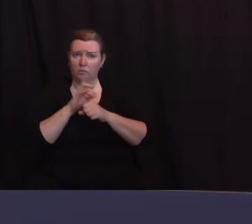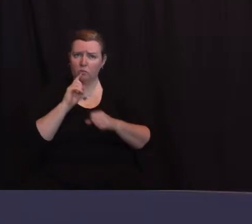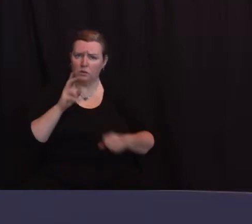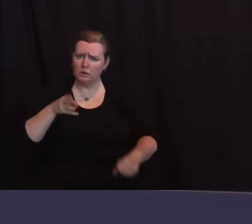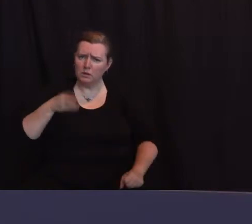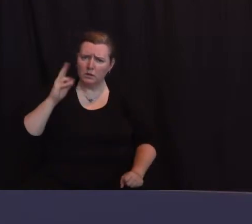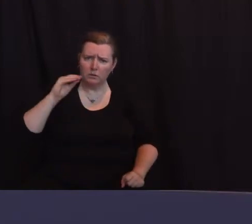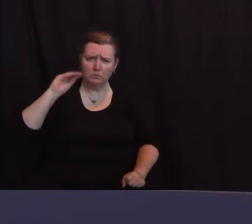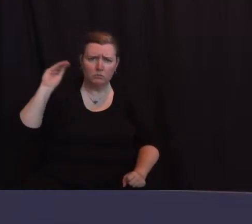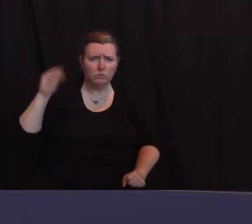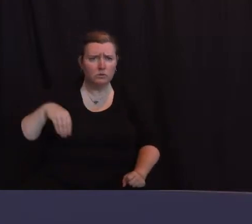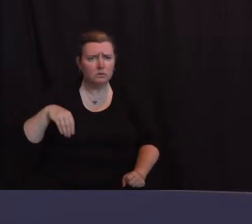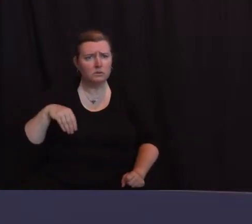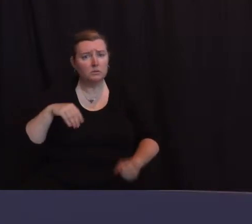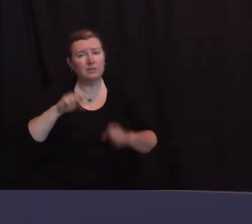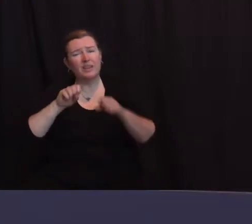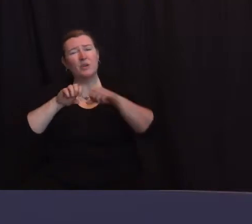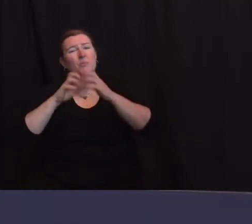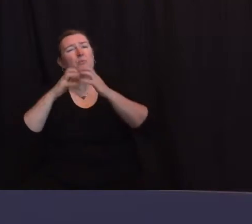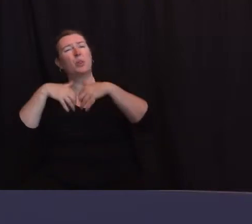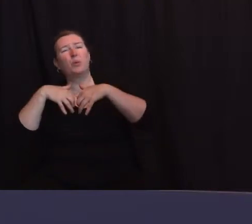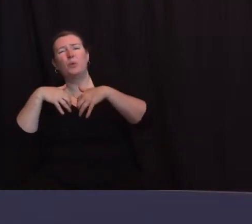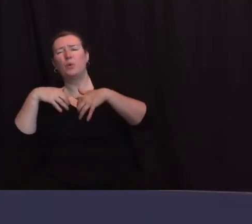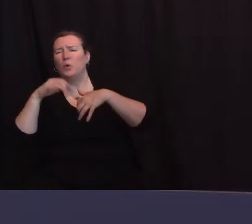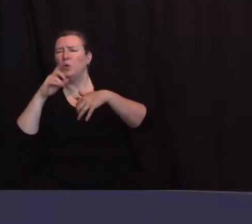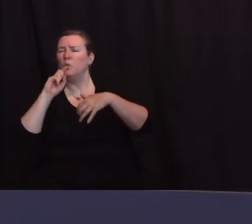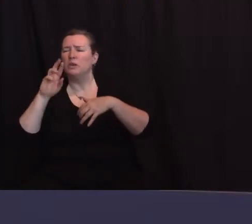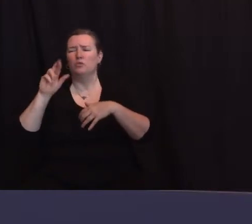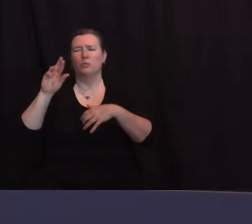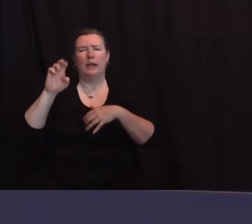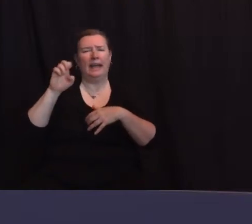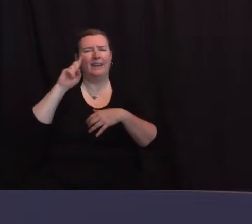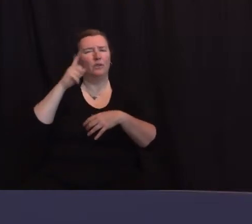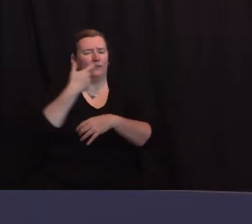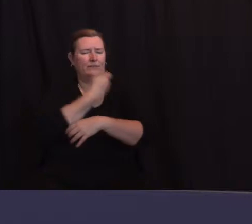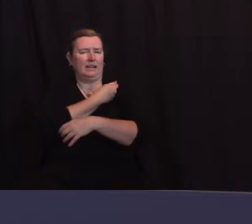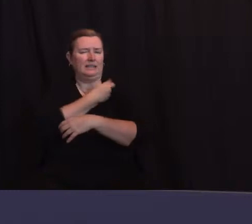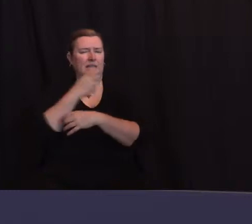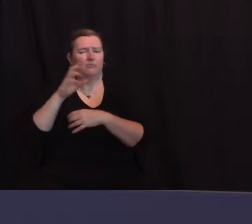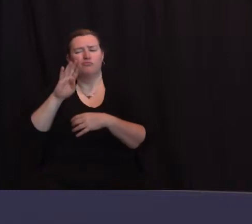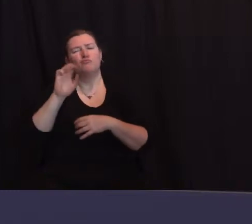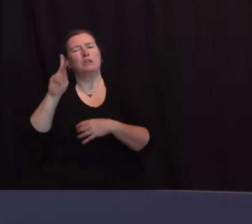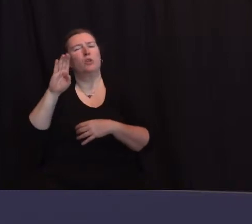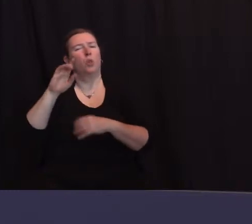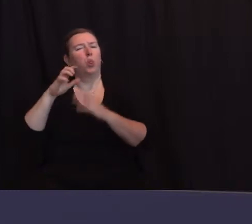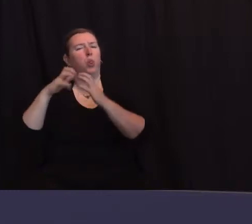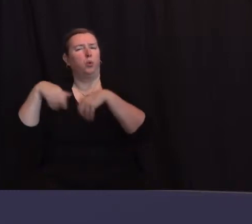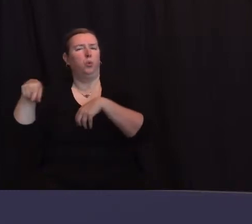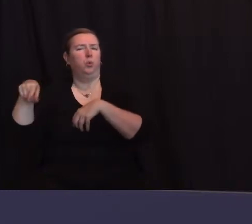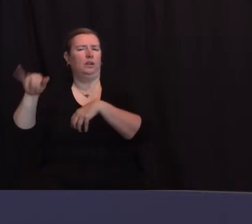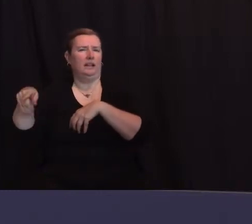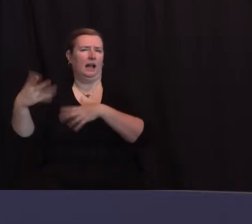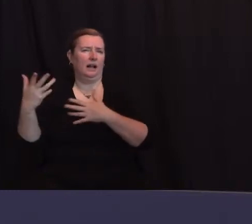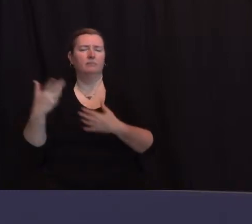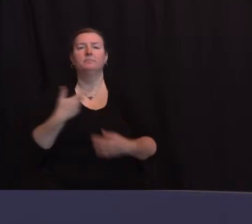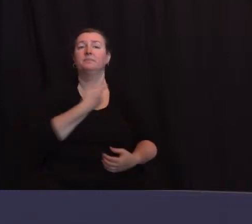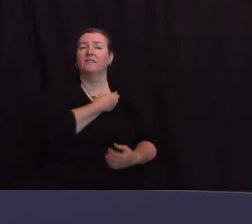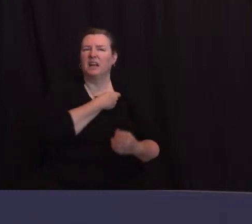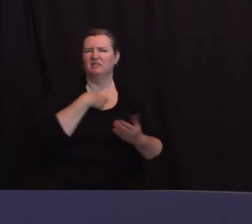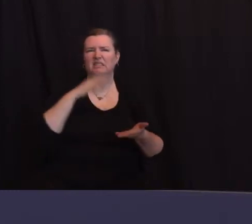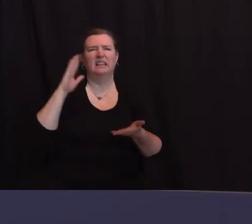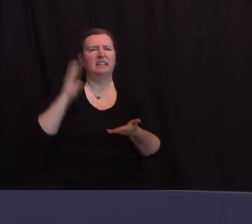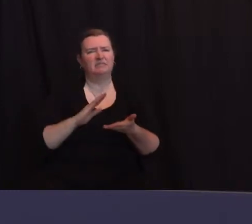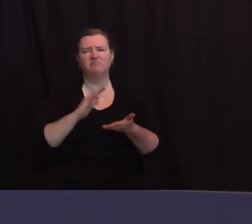breakthrough infections are extremely rare. As expected, people who are fully vaccinated had less severe